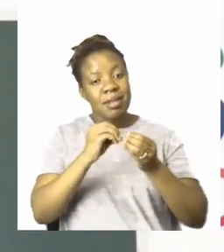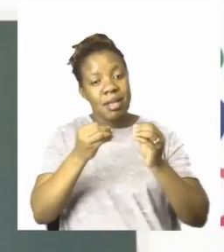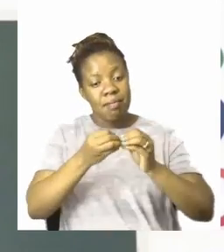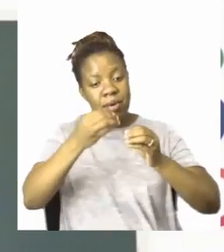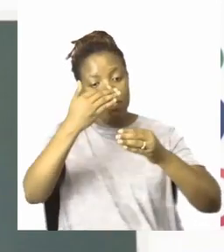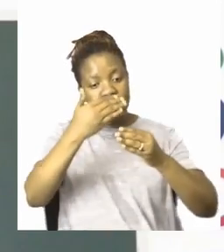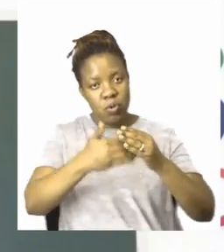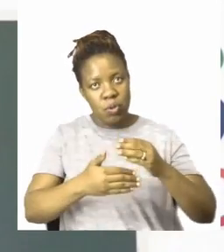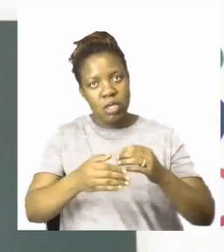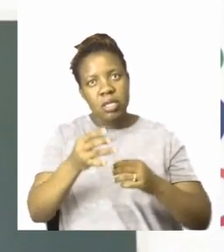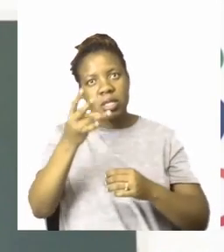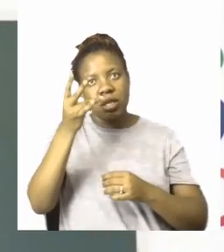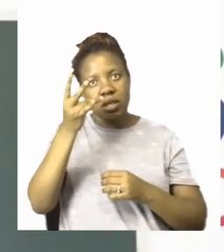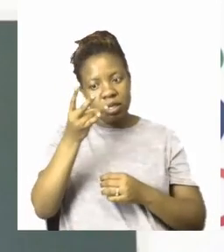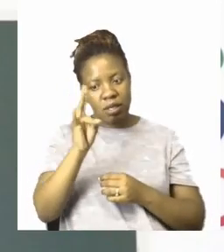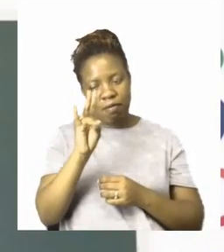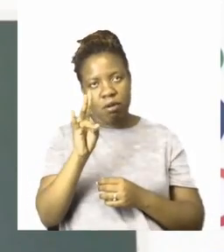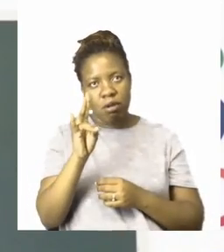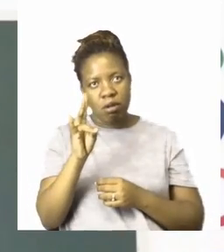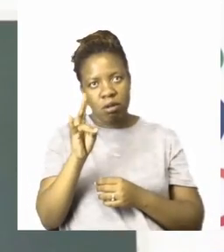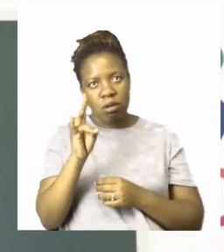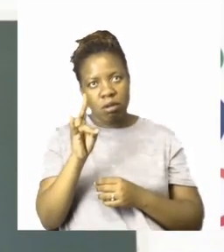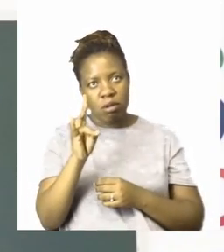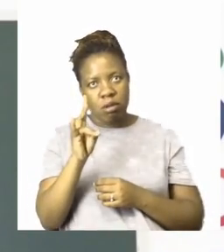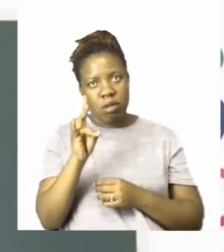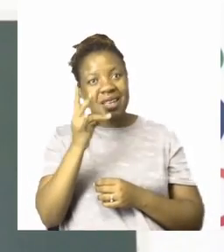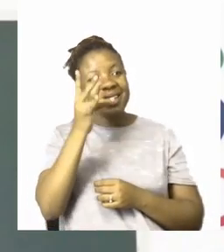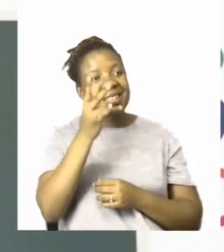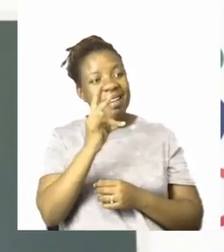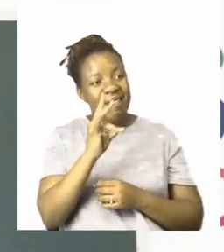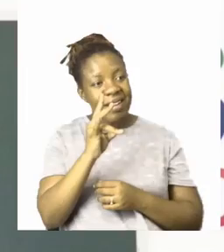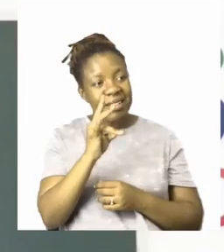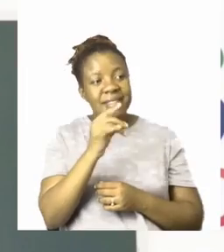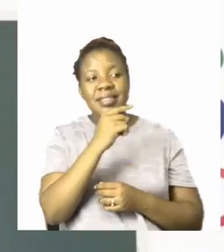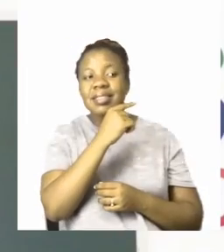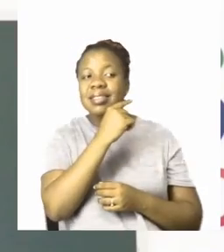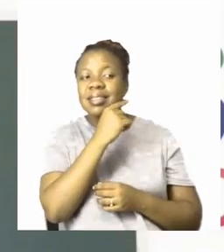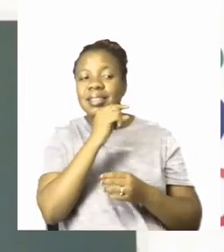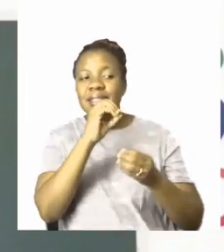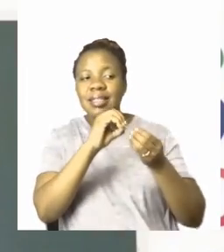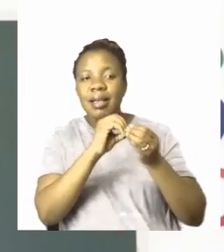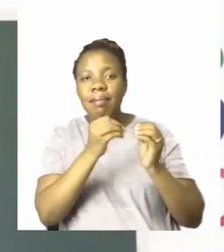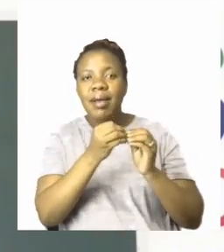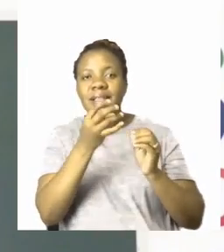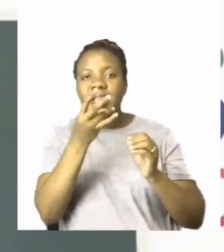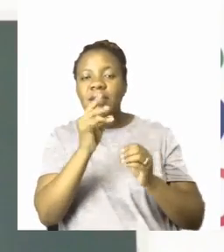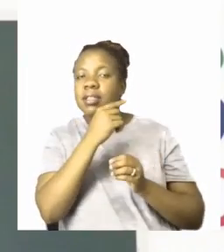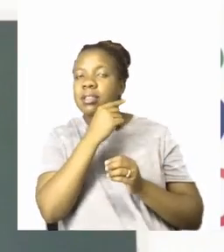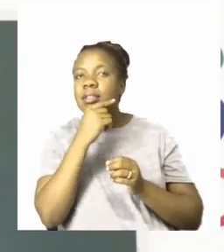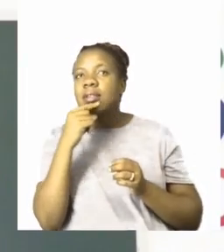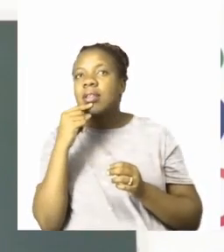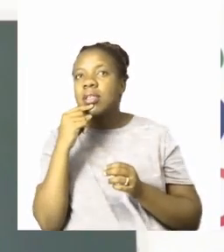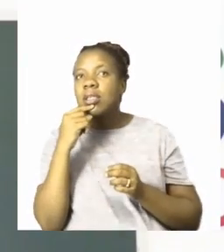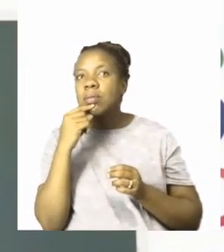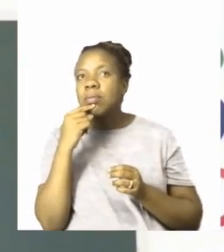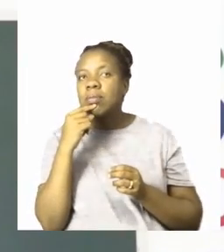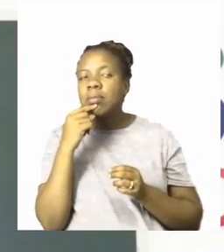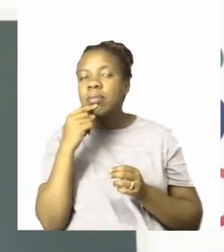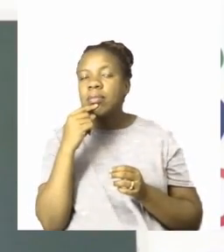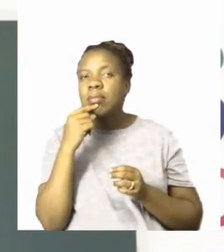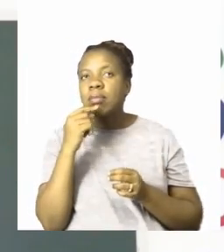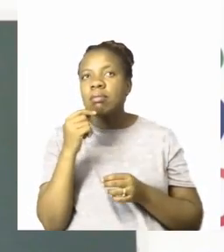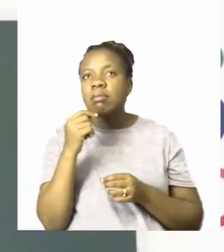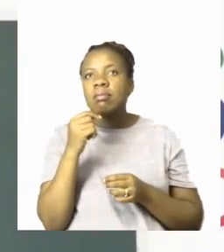remember everyone, we have to write it out in words. So let's see.